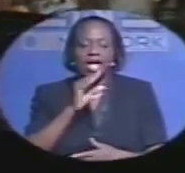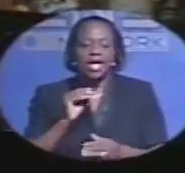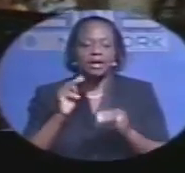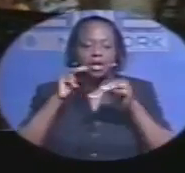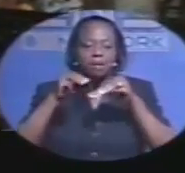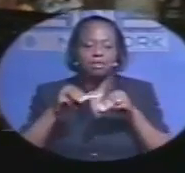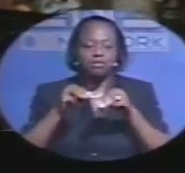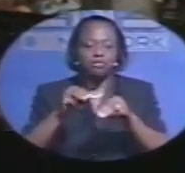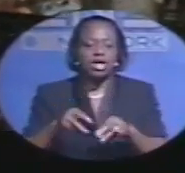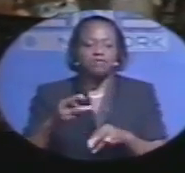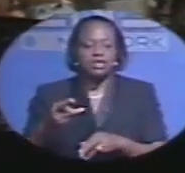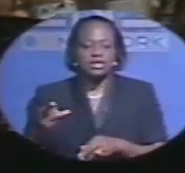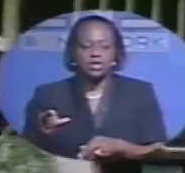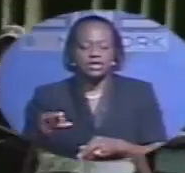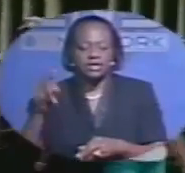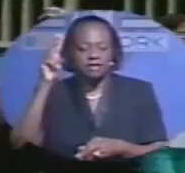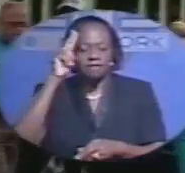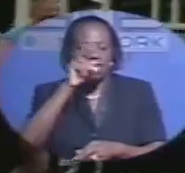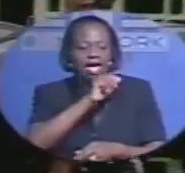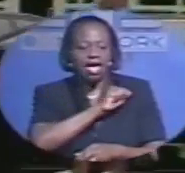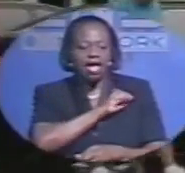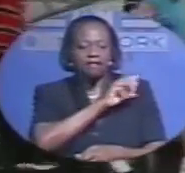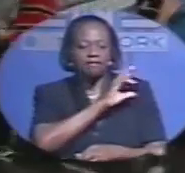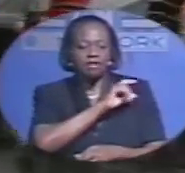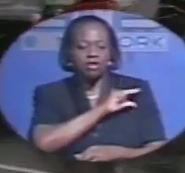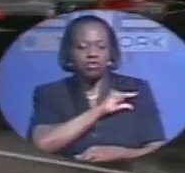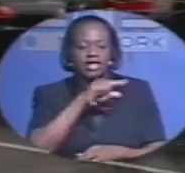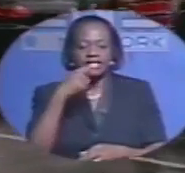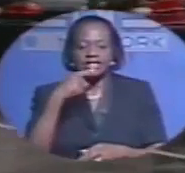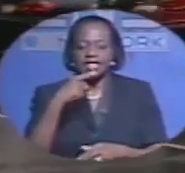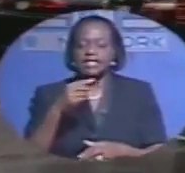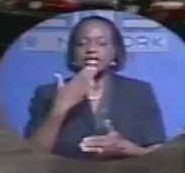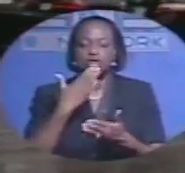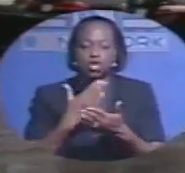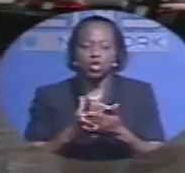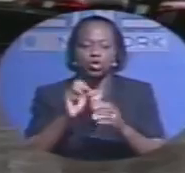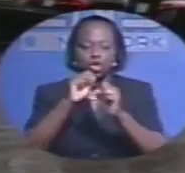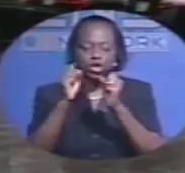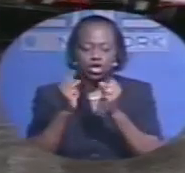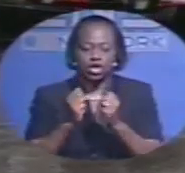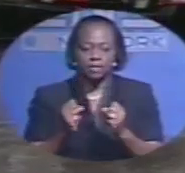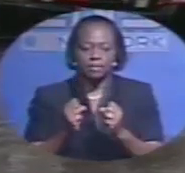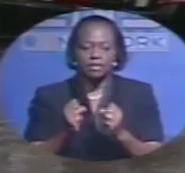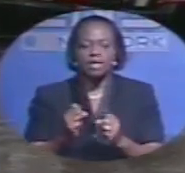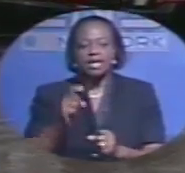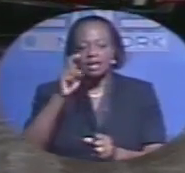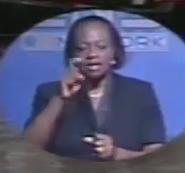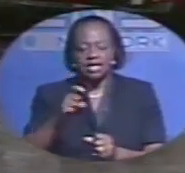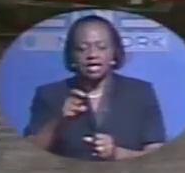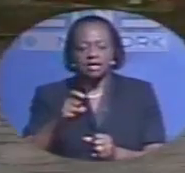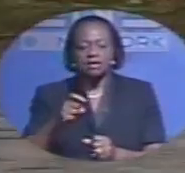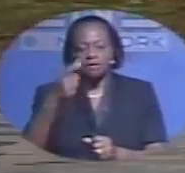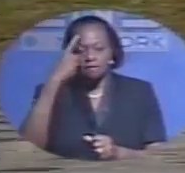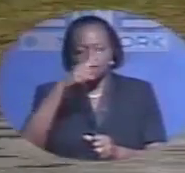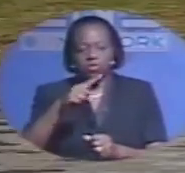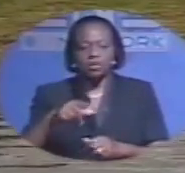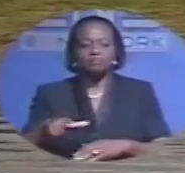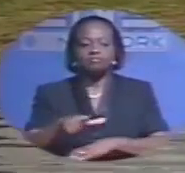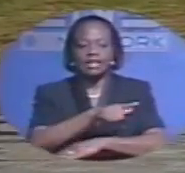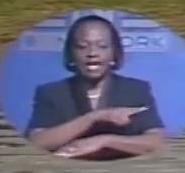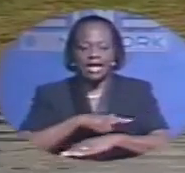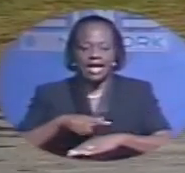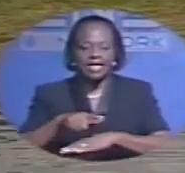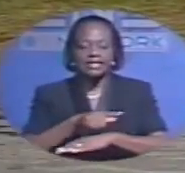Alfred Gray, describes the facility as in pretty good shape. Apart from the need for improved landscaping, Minister Gray says